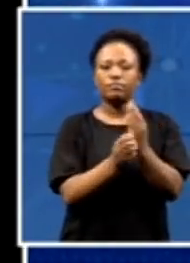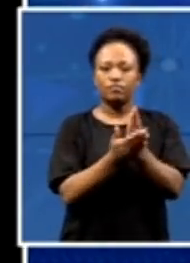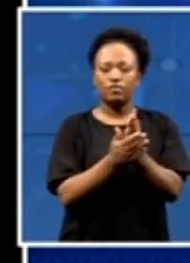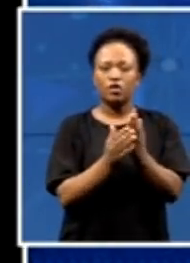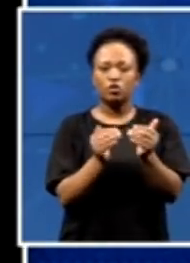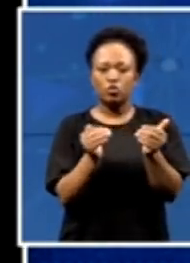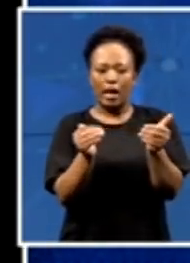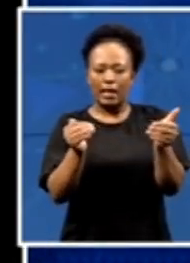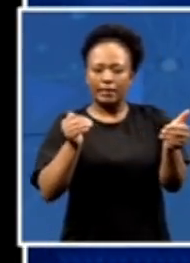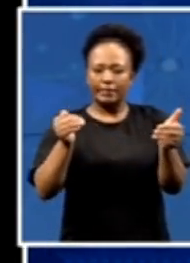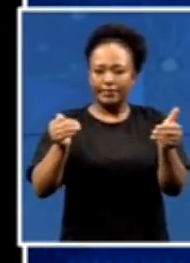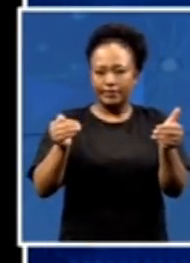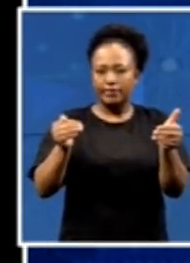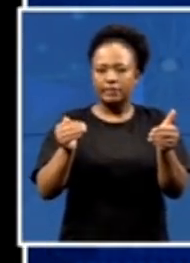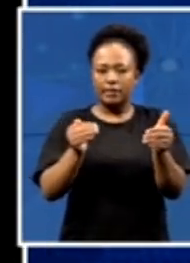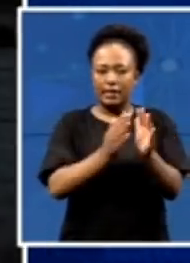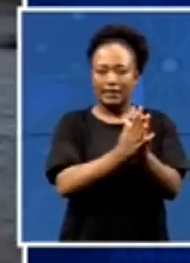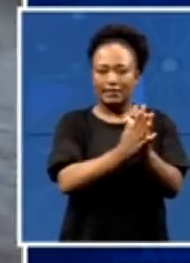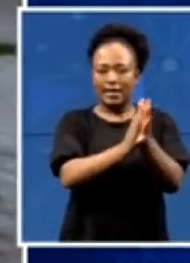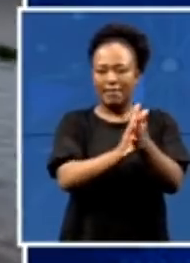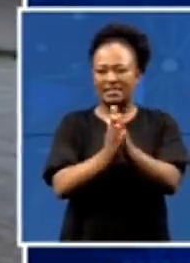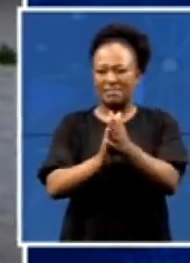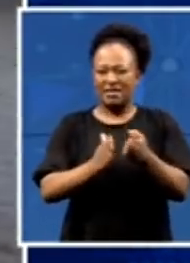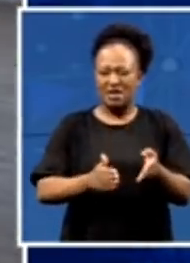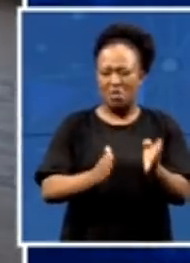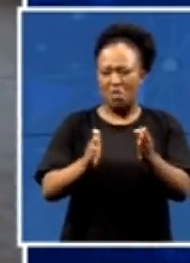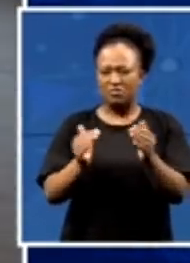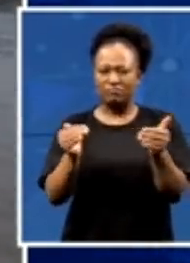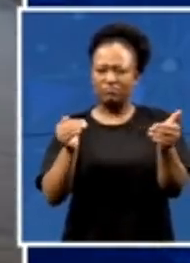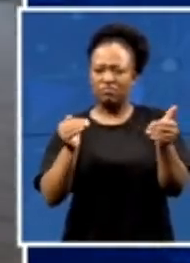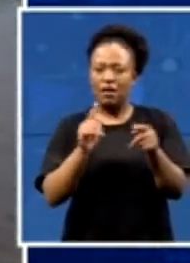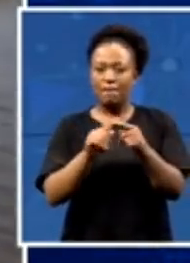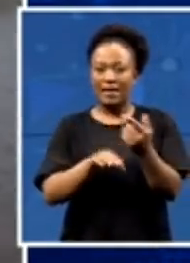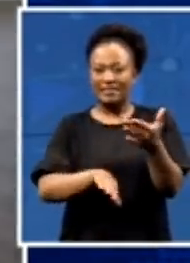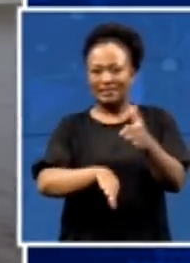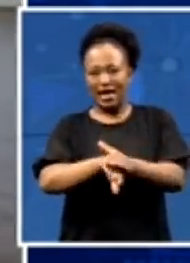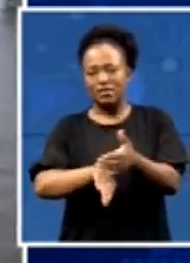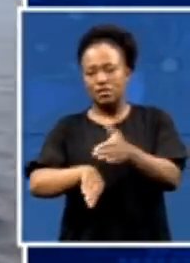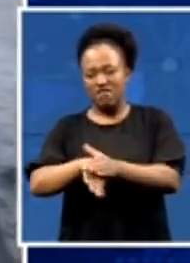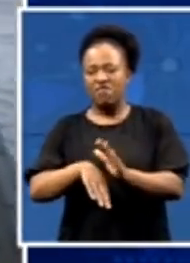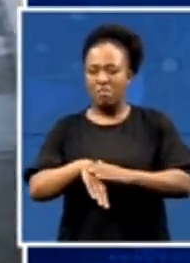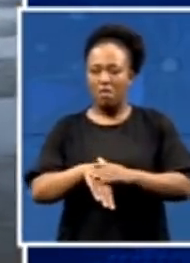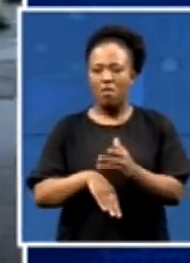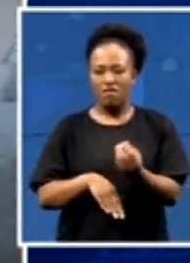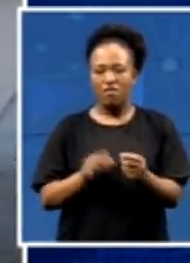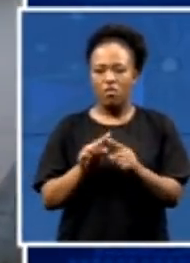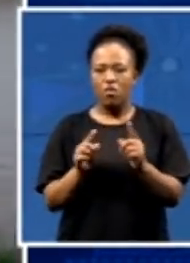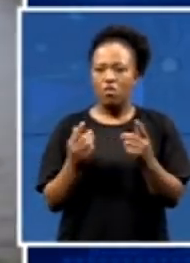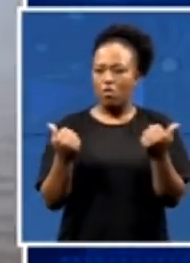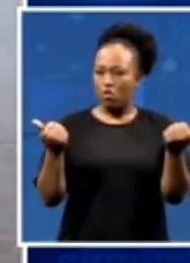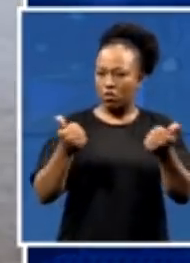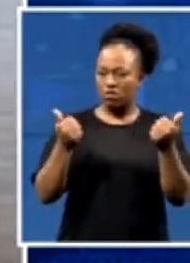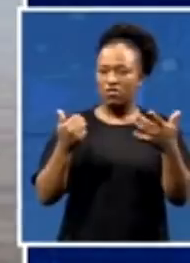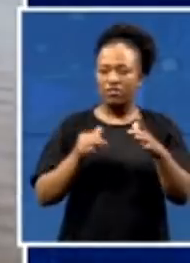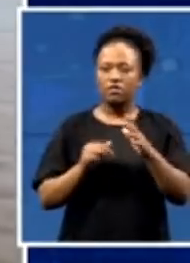damage on the road. But the death toll could be even higher than what we thought already, that we have already reported more than 10 people